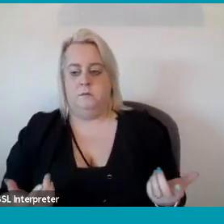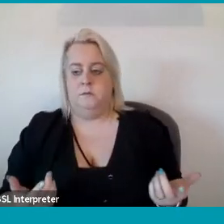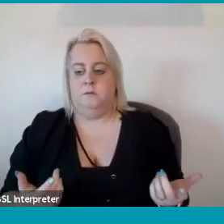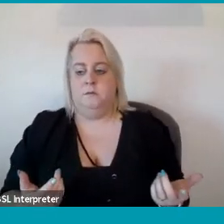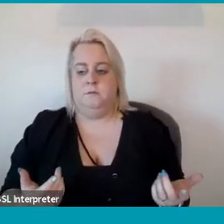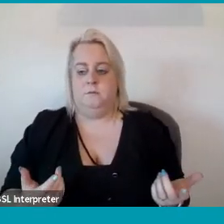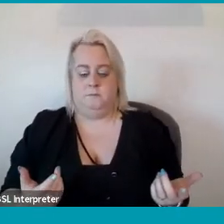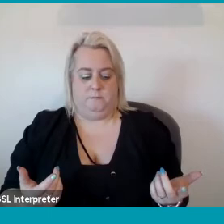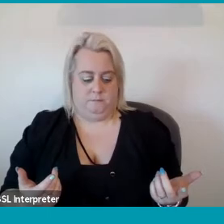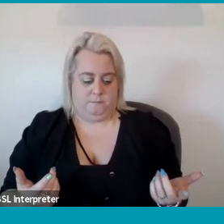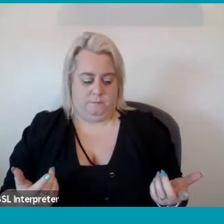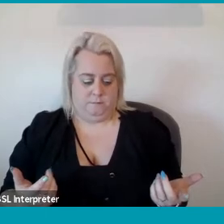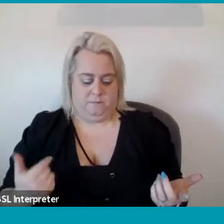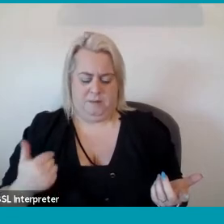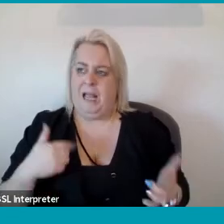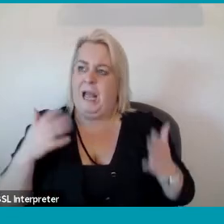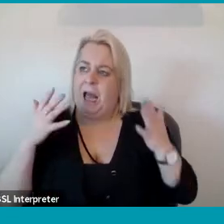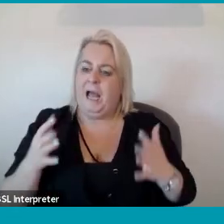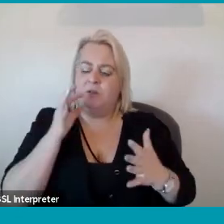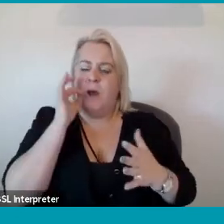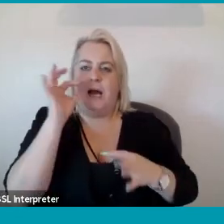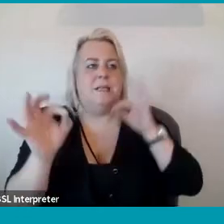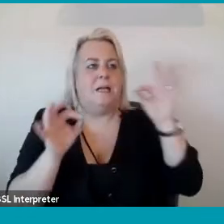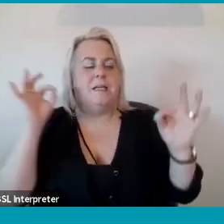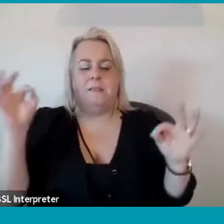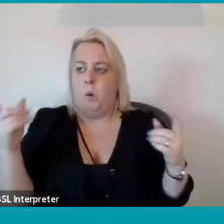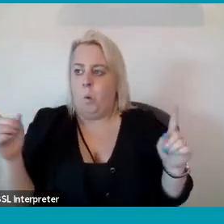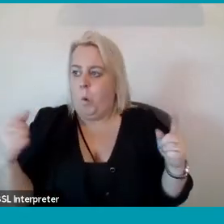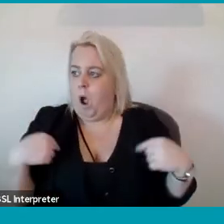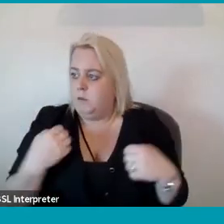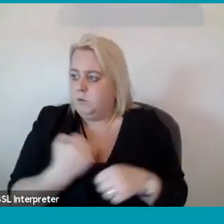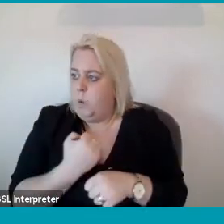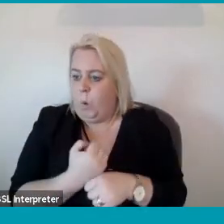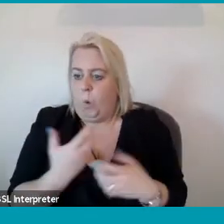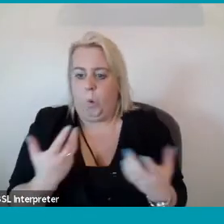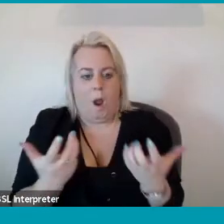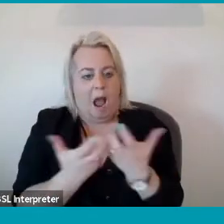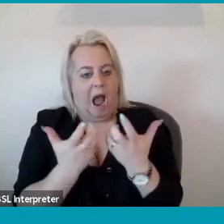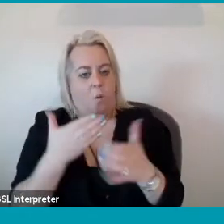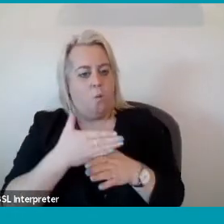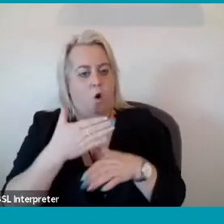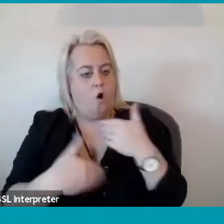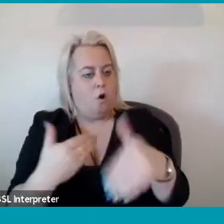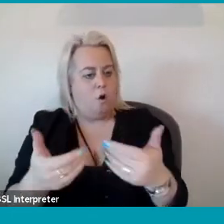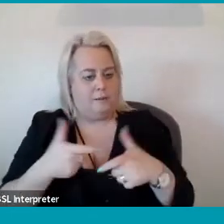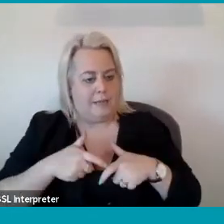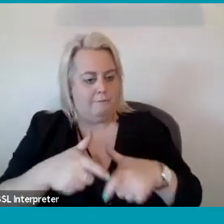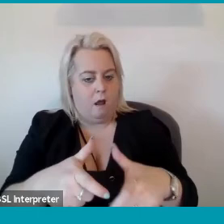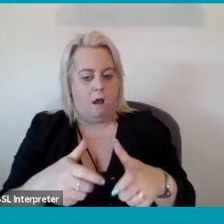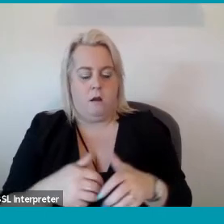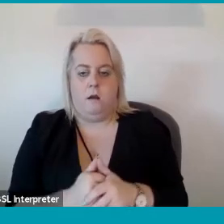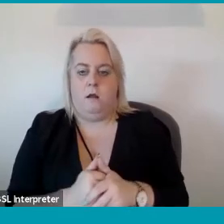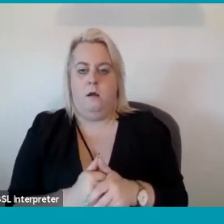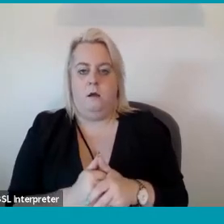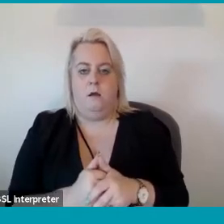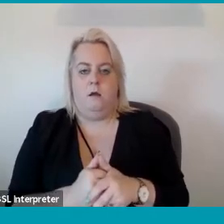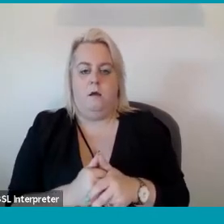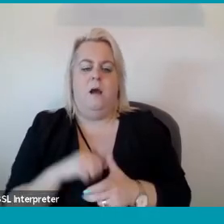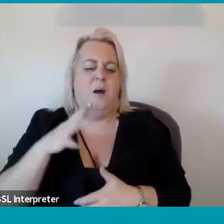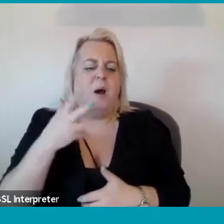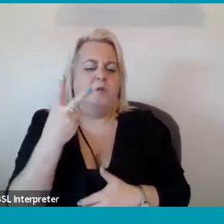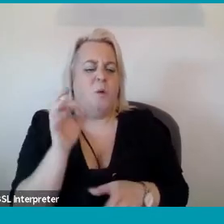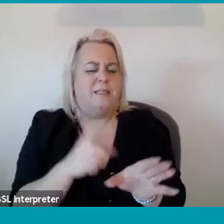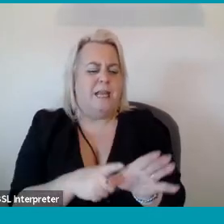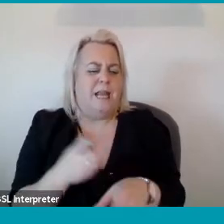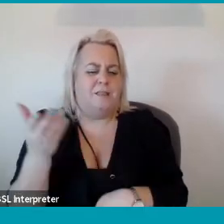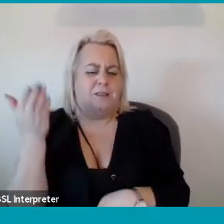about, what can I do? And this is going back a good few years now. We're talking about maybe 20 years ago. Height